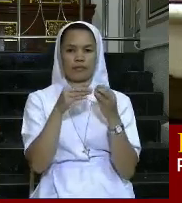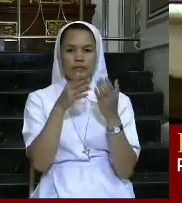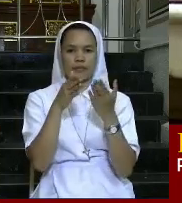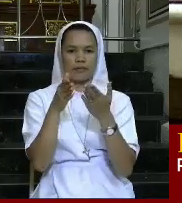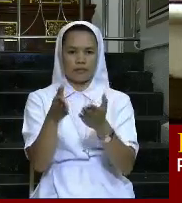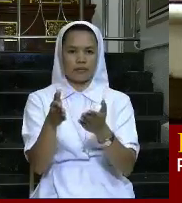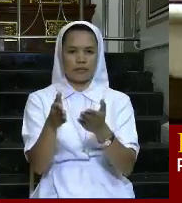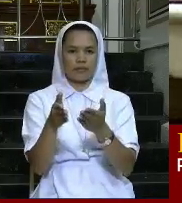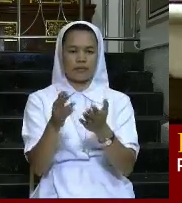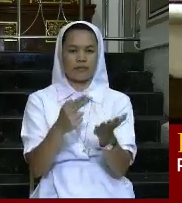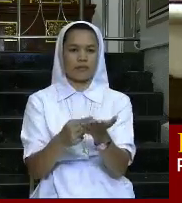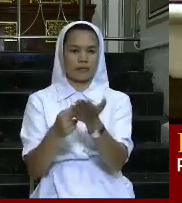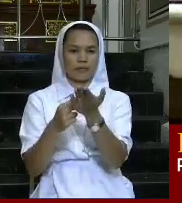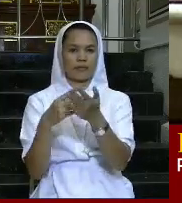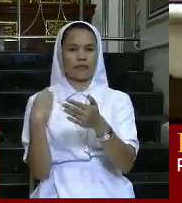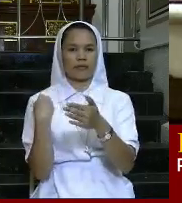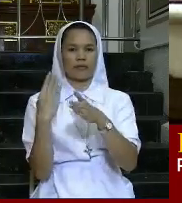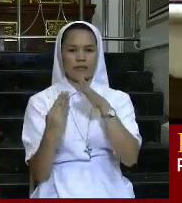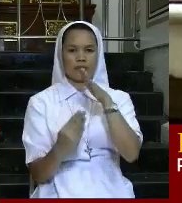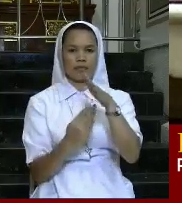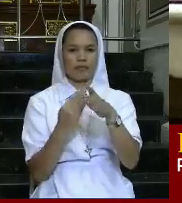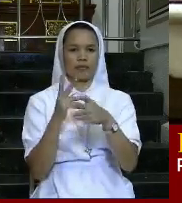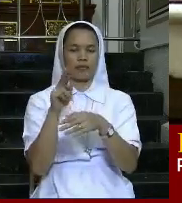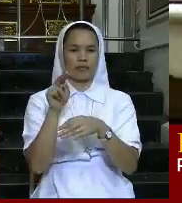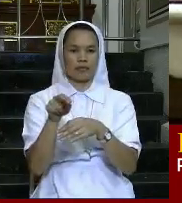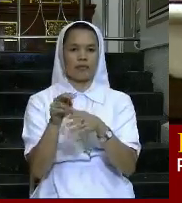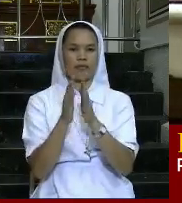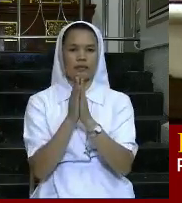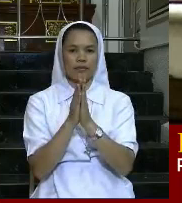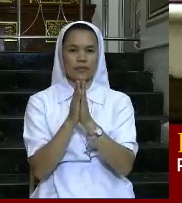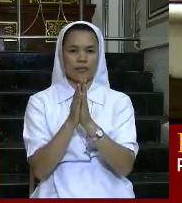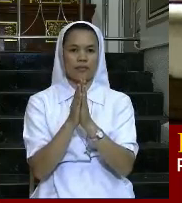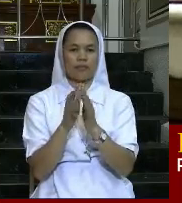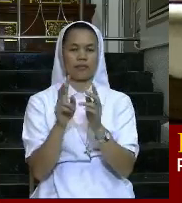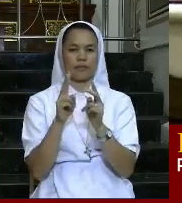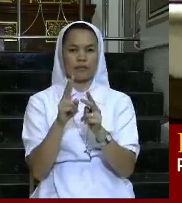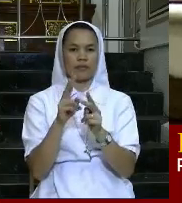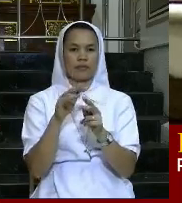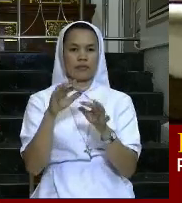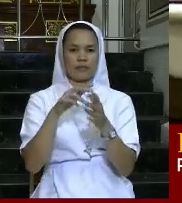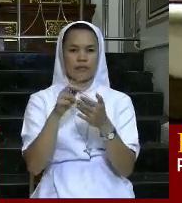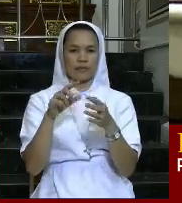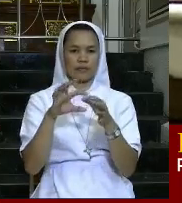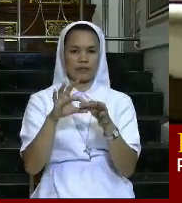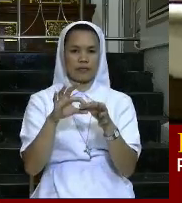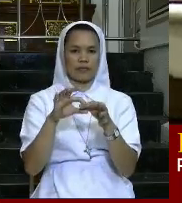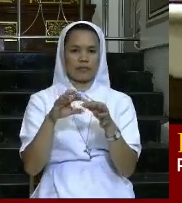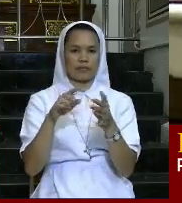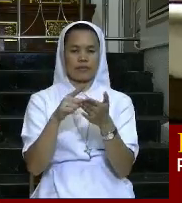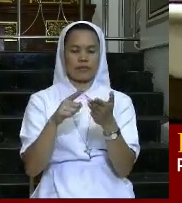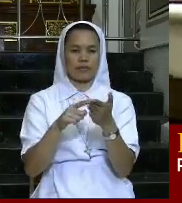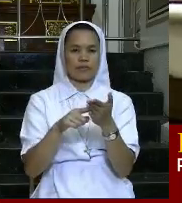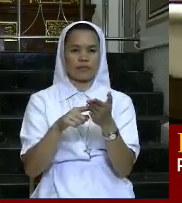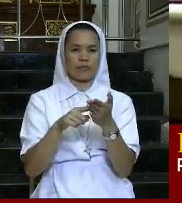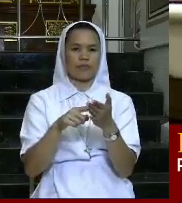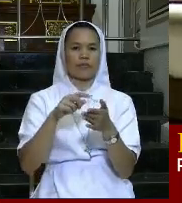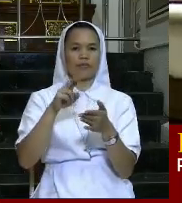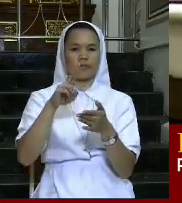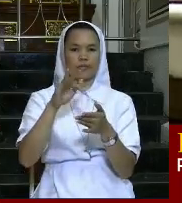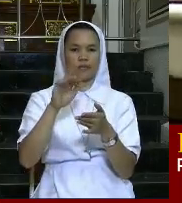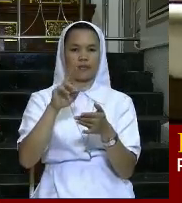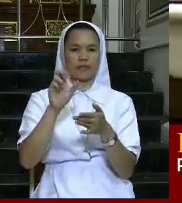our basic needs. We pray for the victims of this pandemic and for their grieving